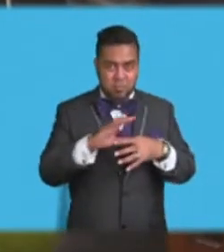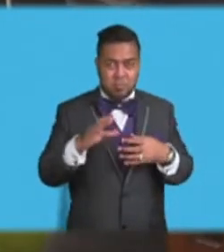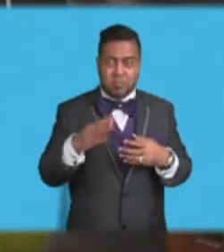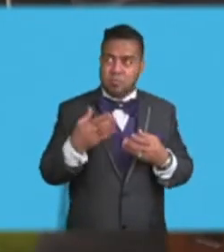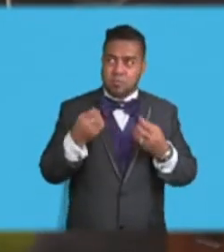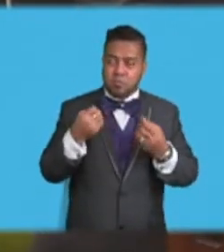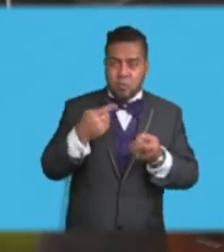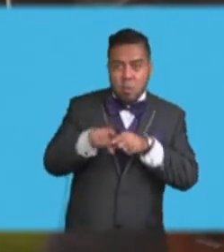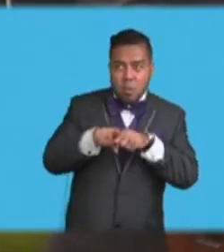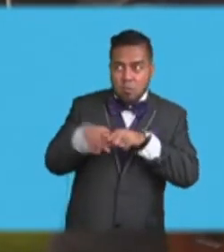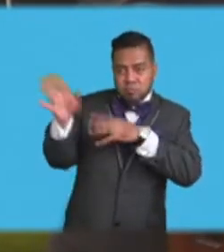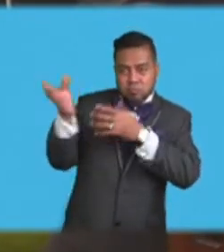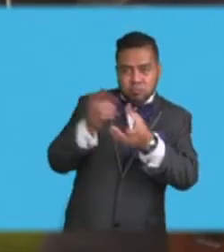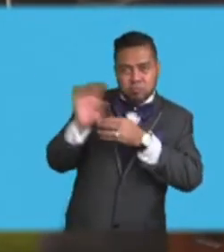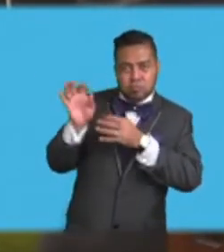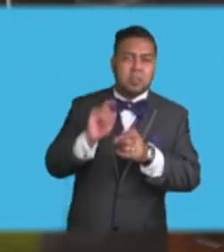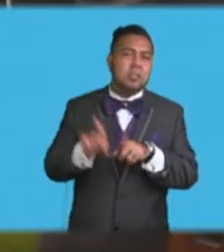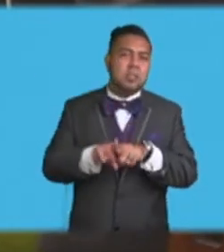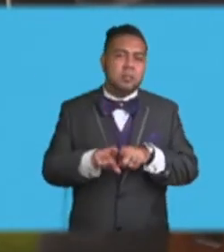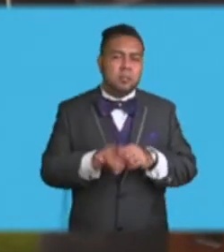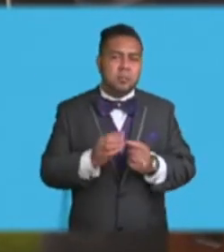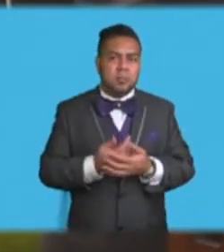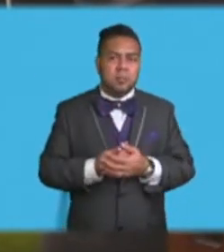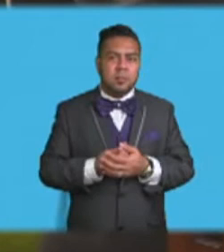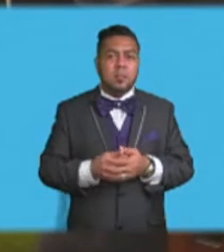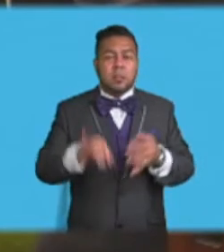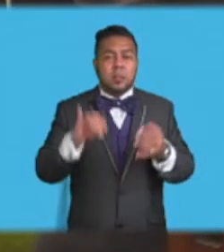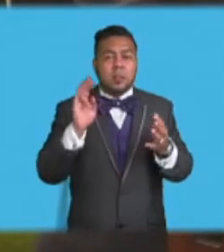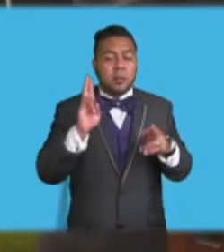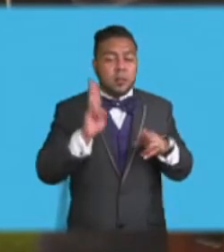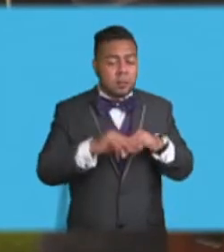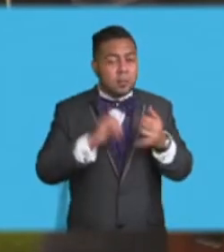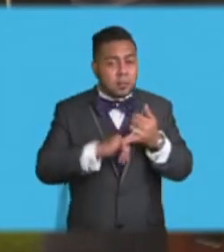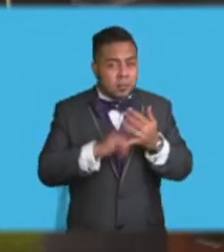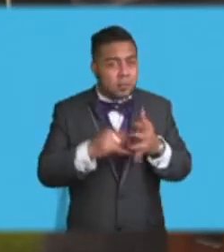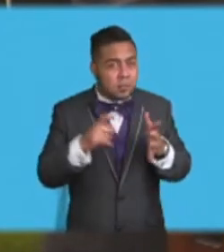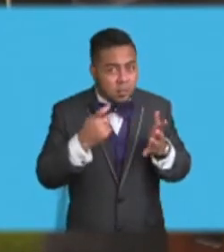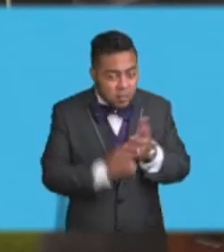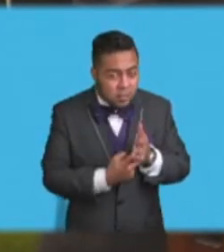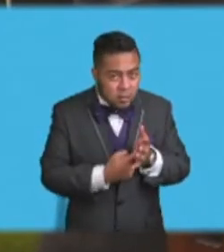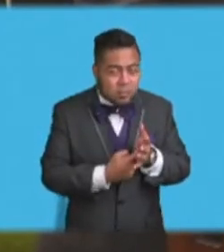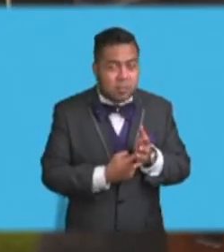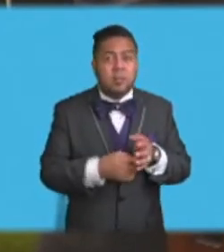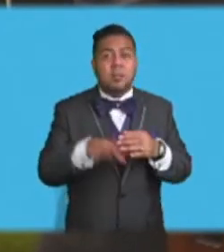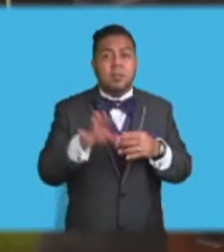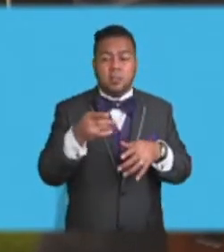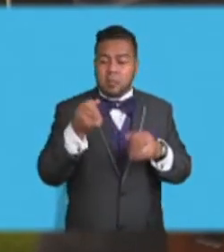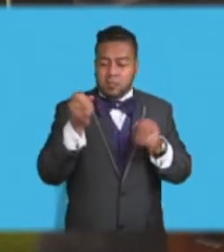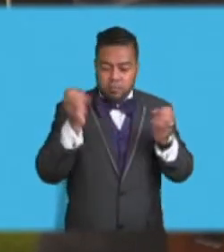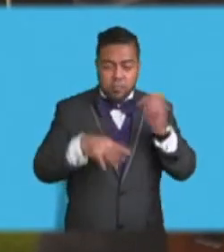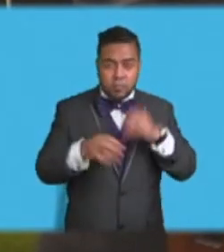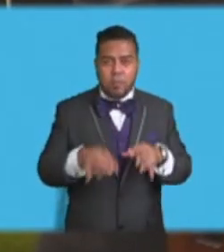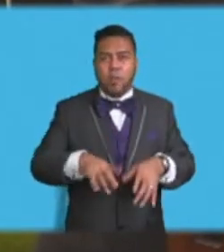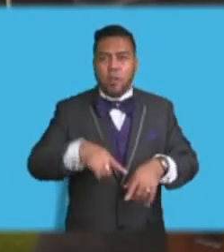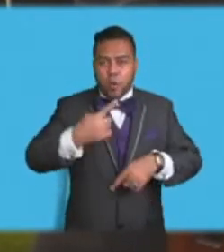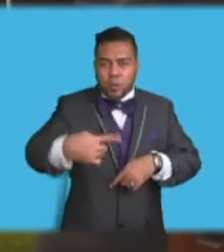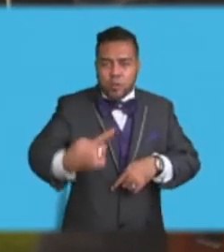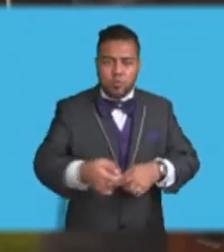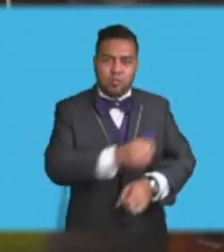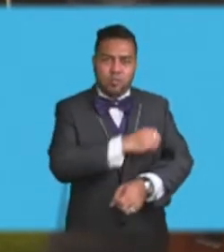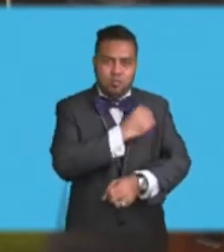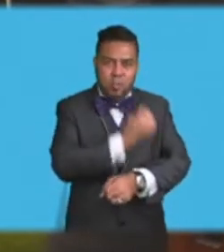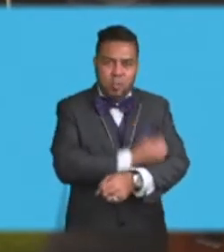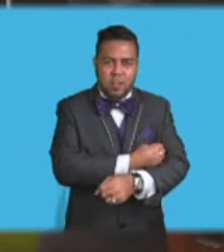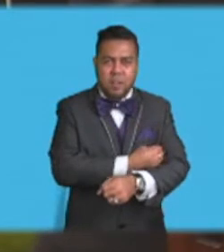our financial system, the 2018 FSSR mission has made some key recommendations for the continued strengthening of the